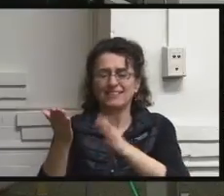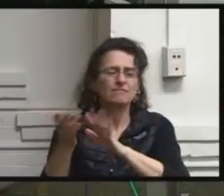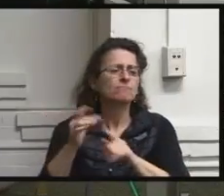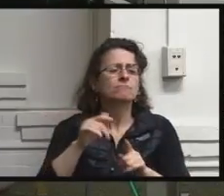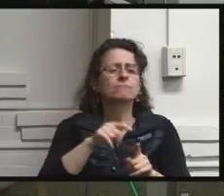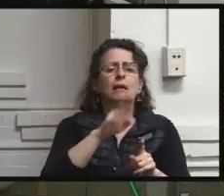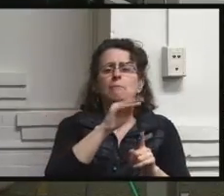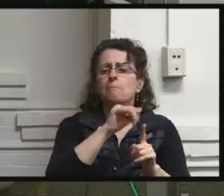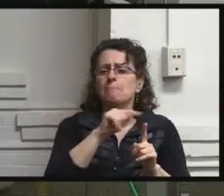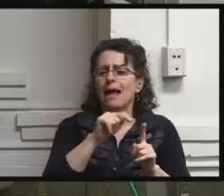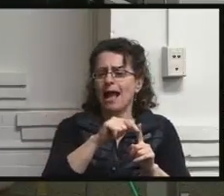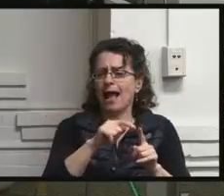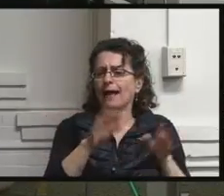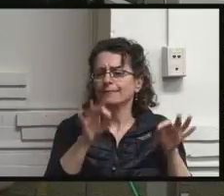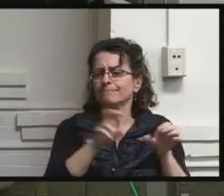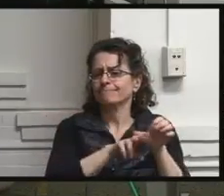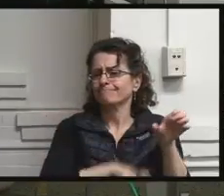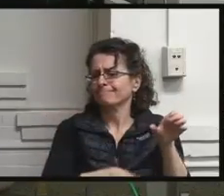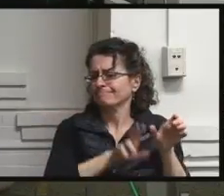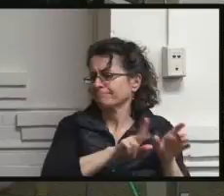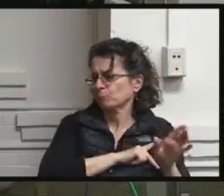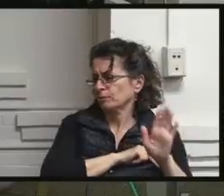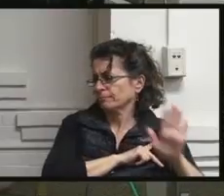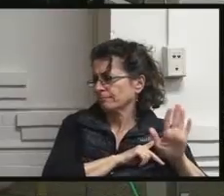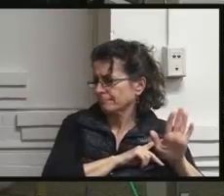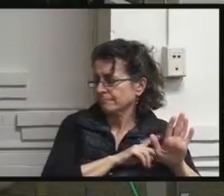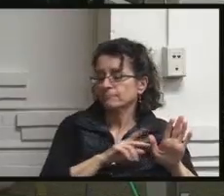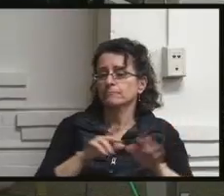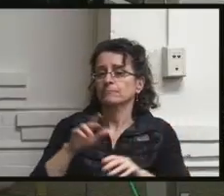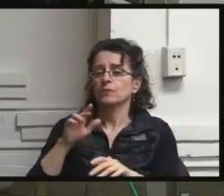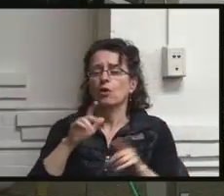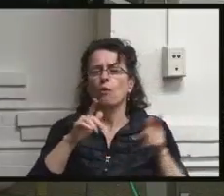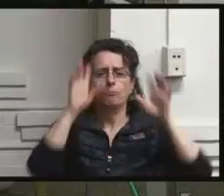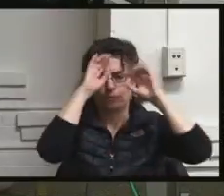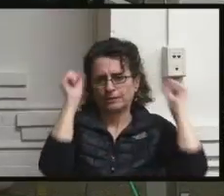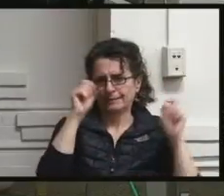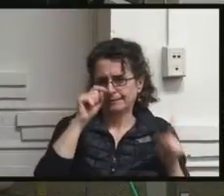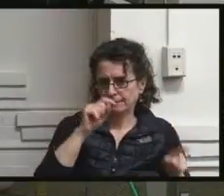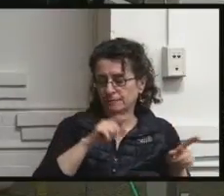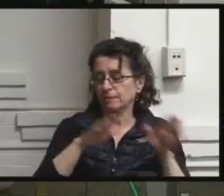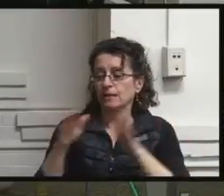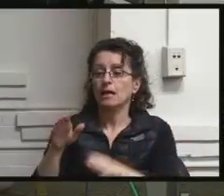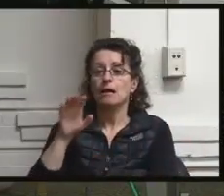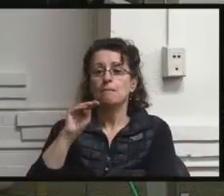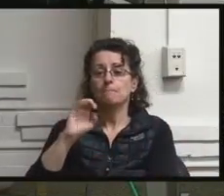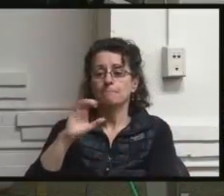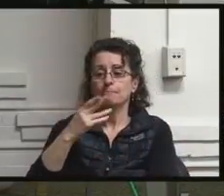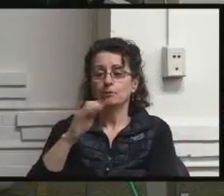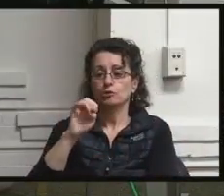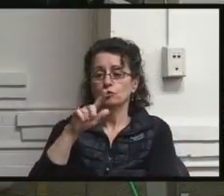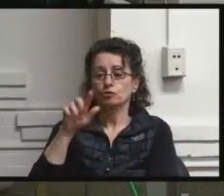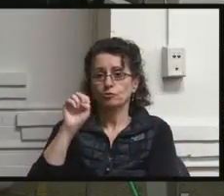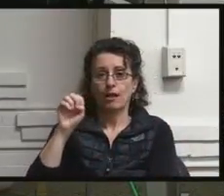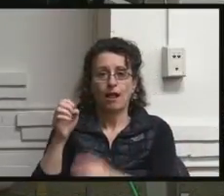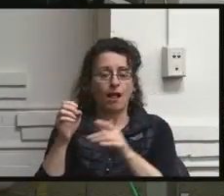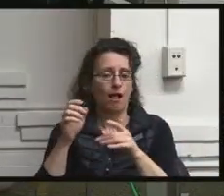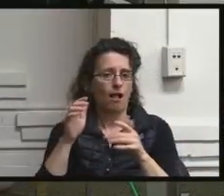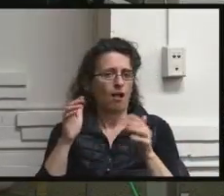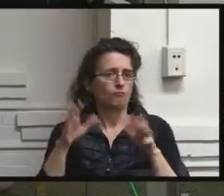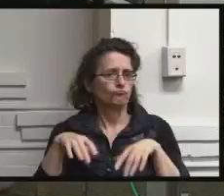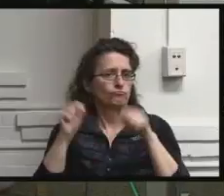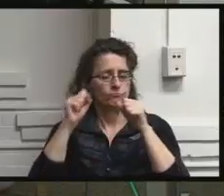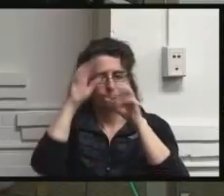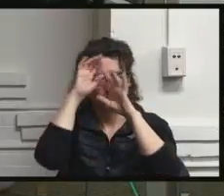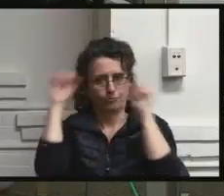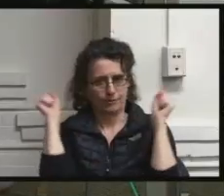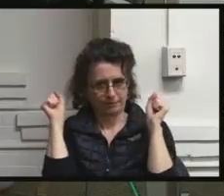personal reasons, and Michelle has, you know, stepped up as, you know, almost like next person in line. And so